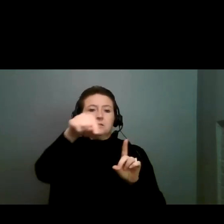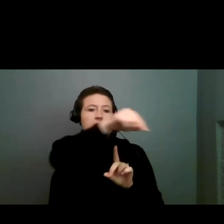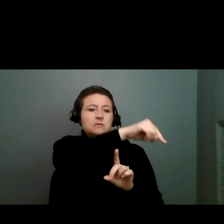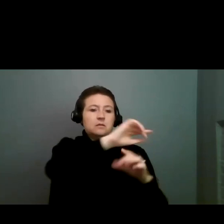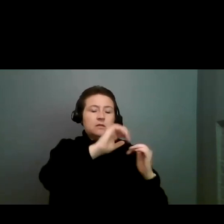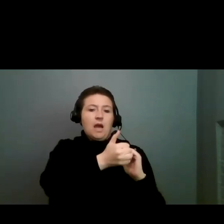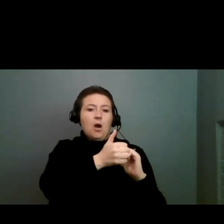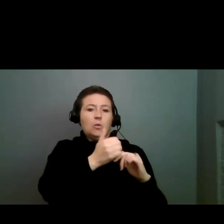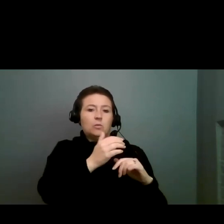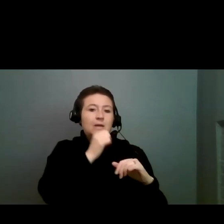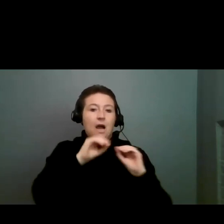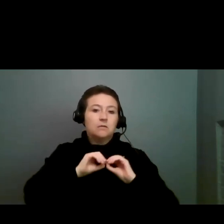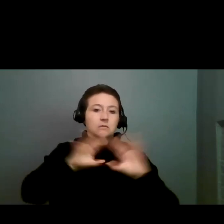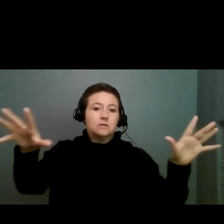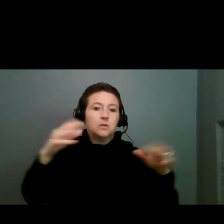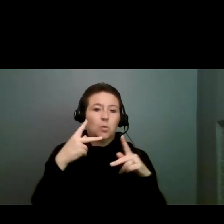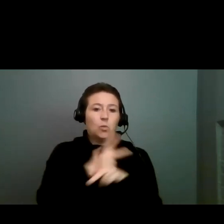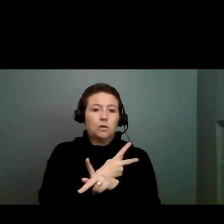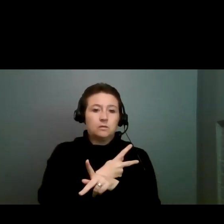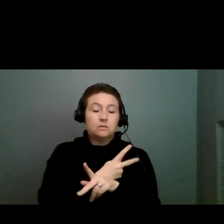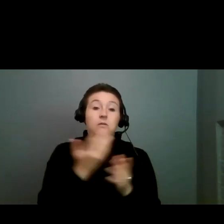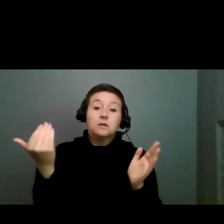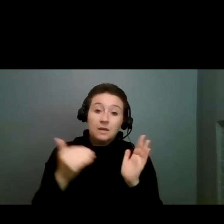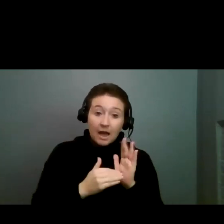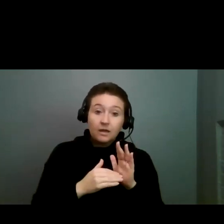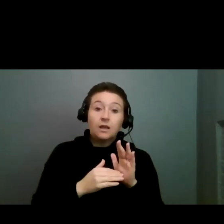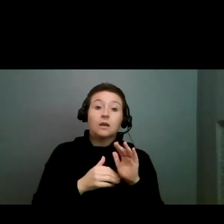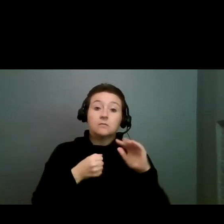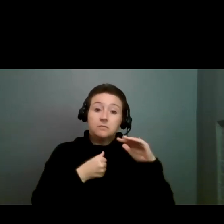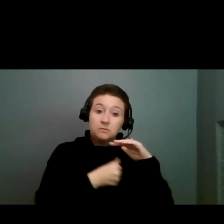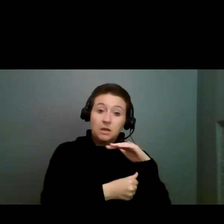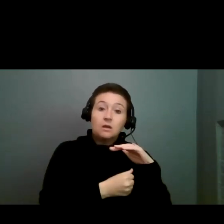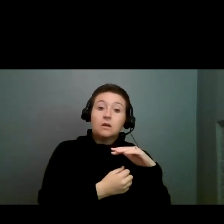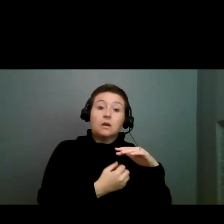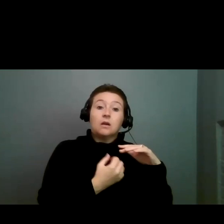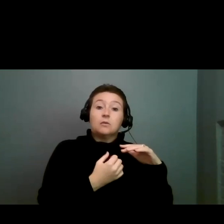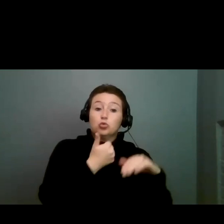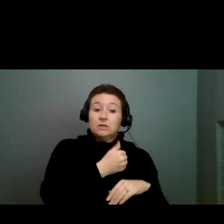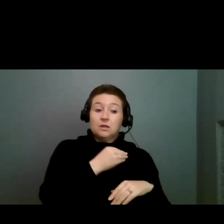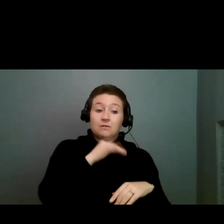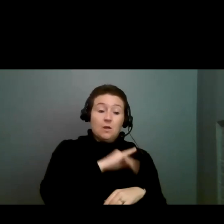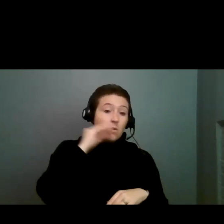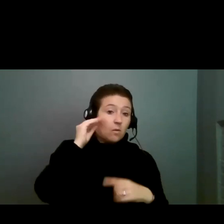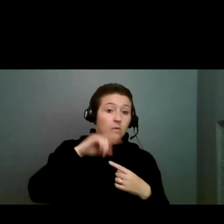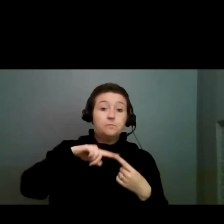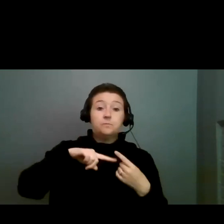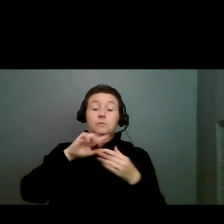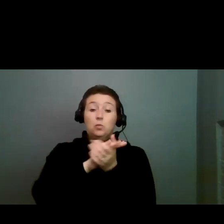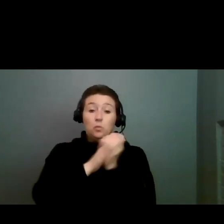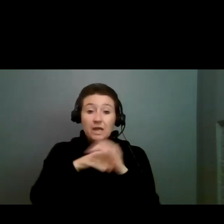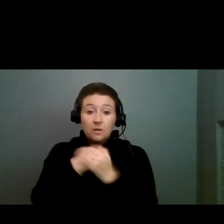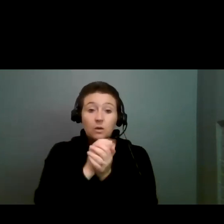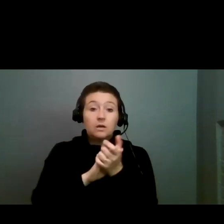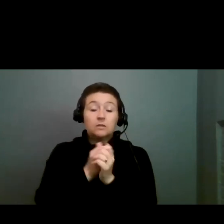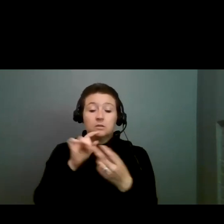from spreading. Once again, self-isolation and quarantine, hand hygiene, social distancing,